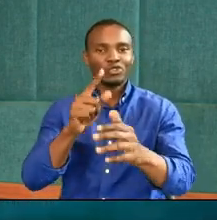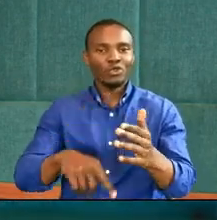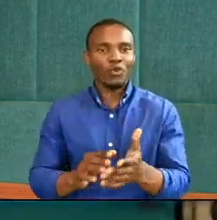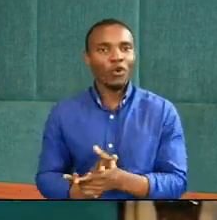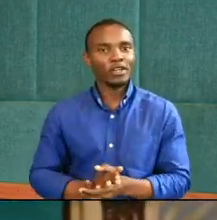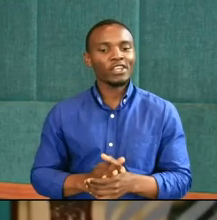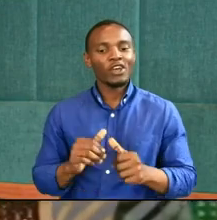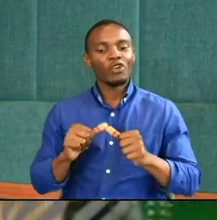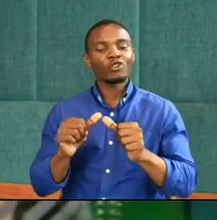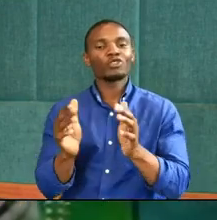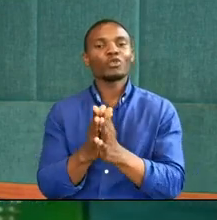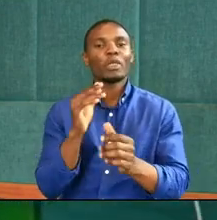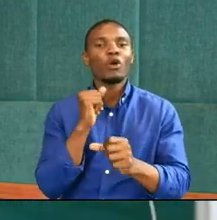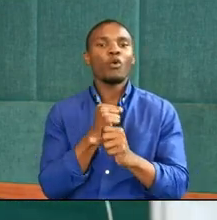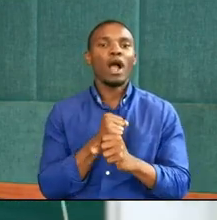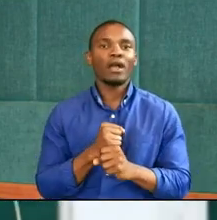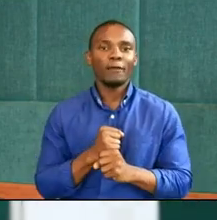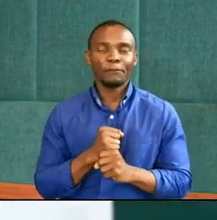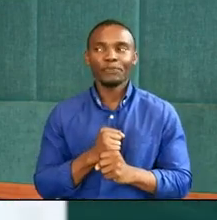some work.